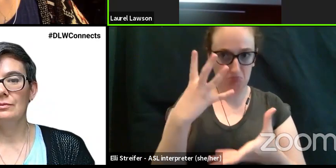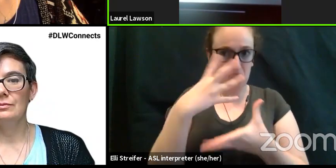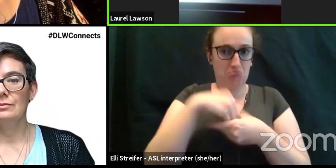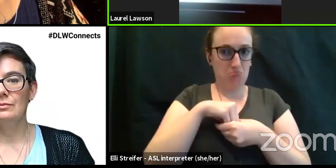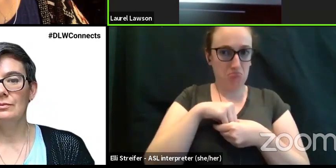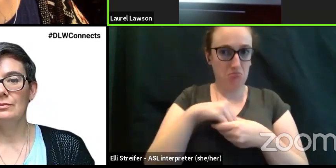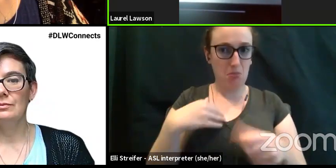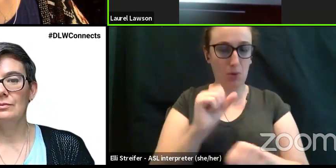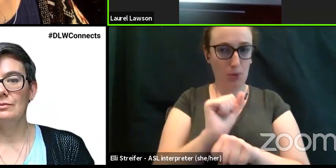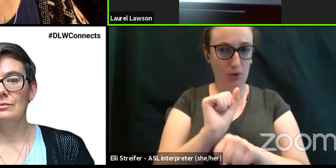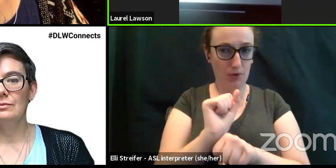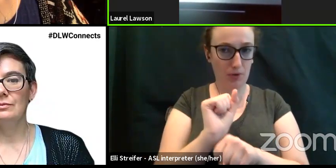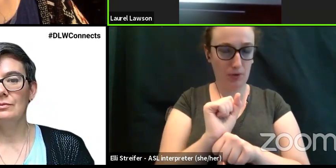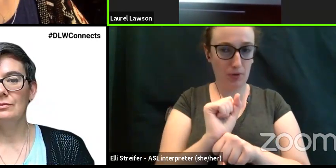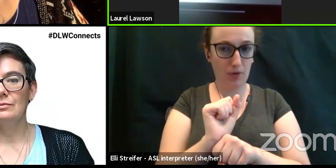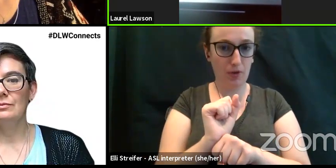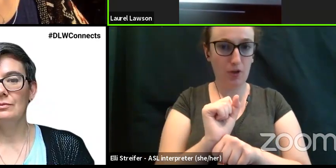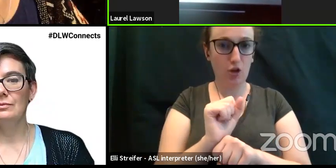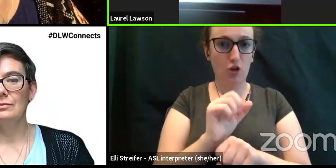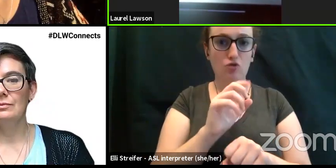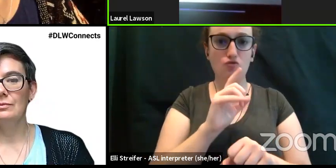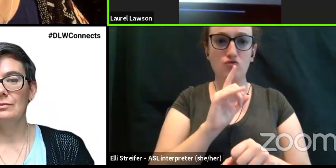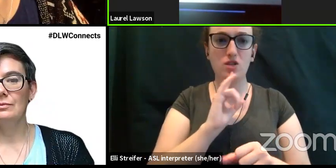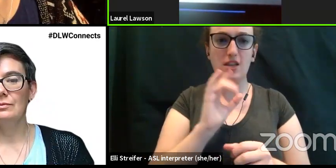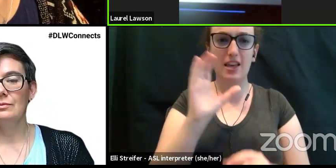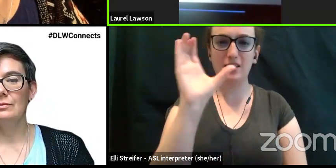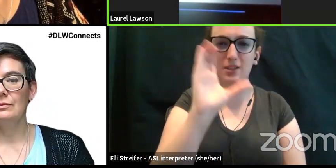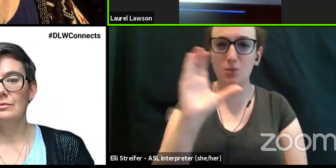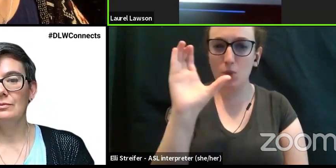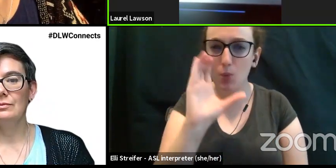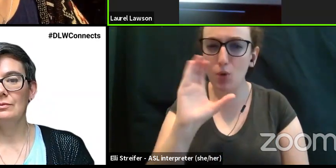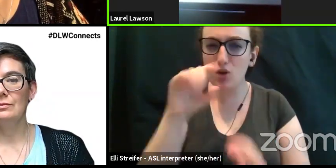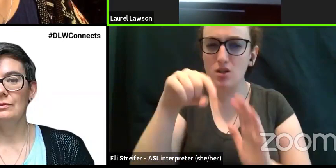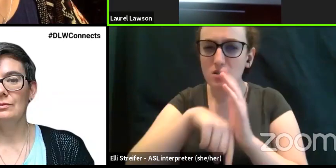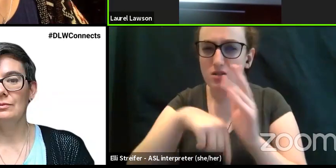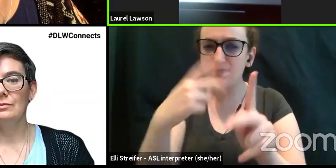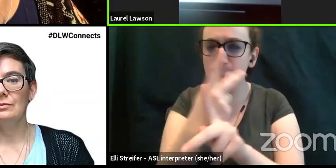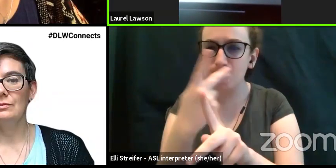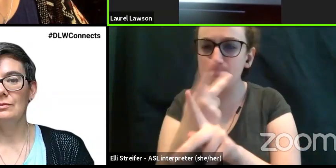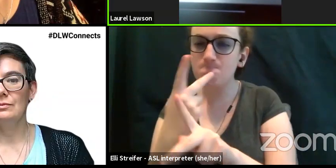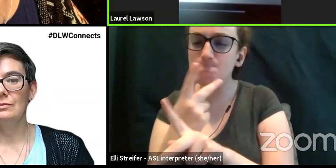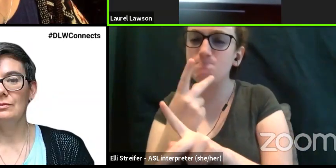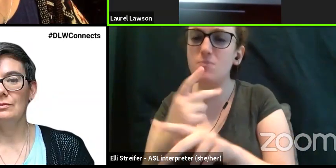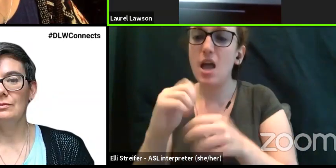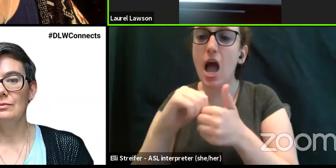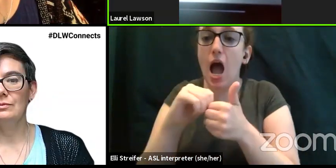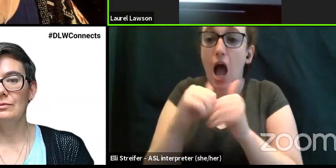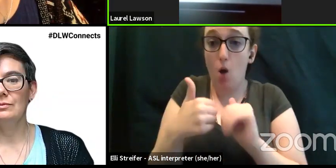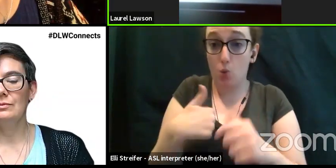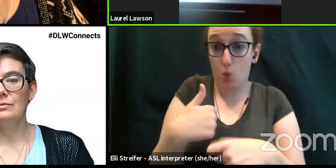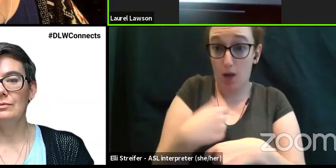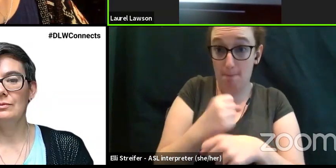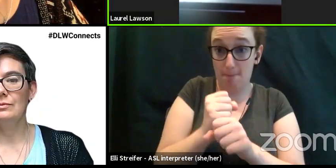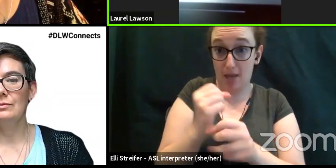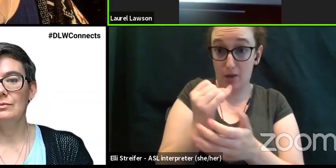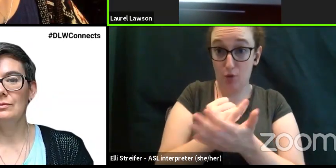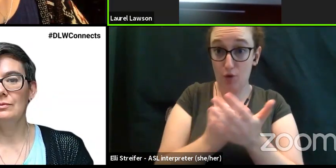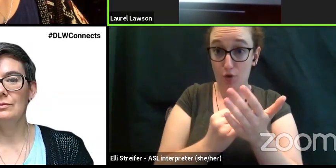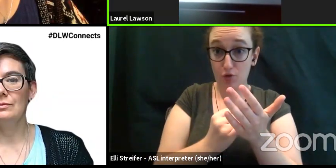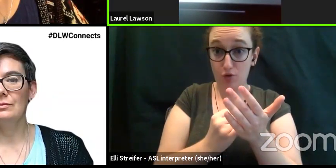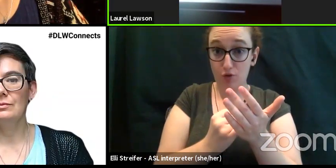exploring all of the capacities. How can I create art without being